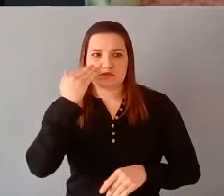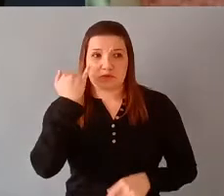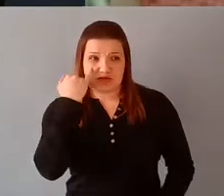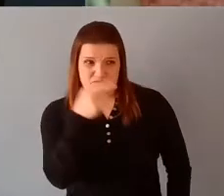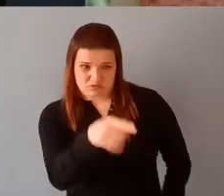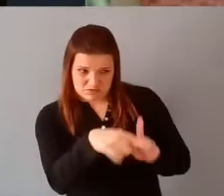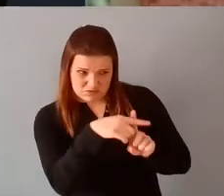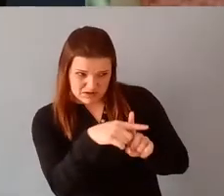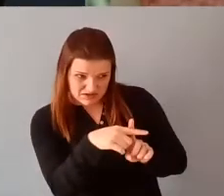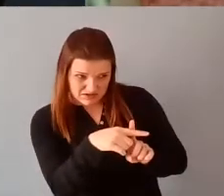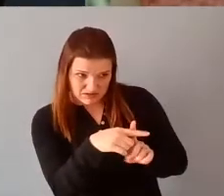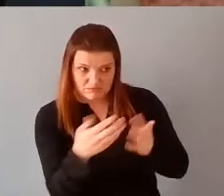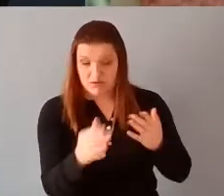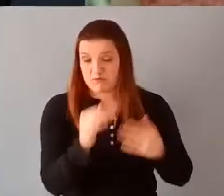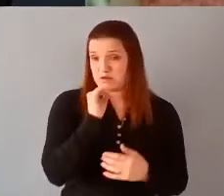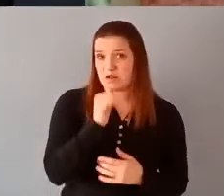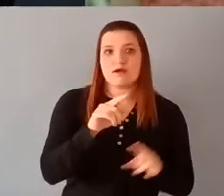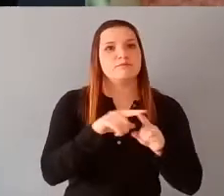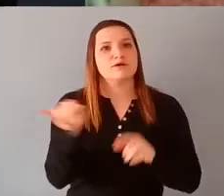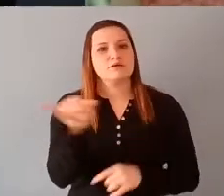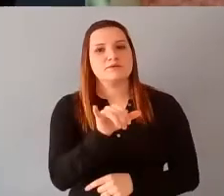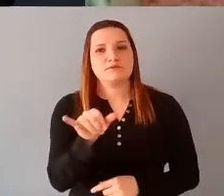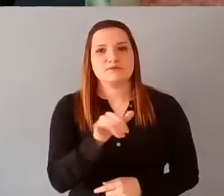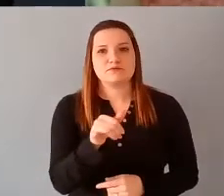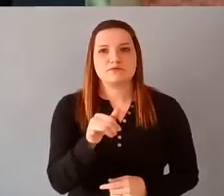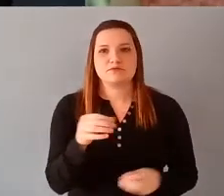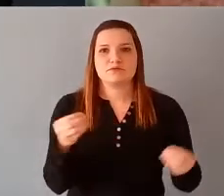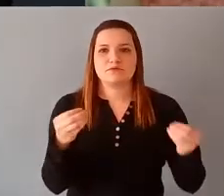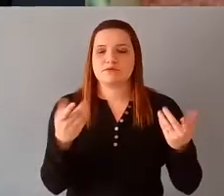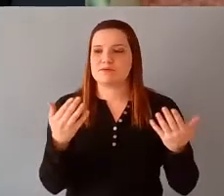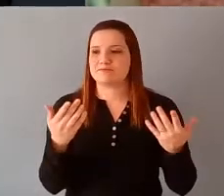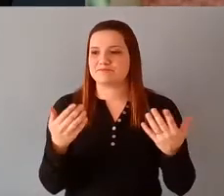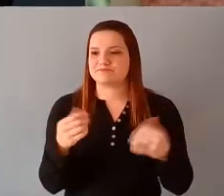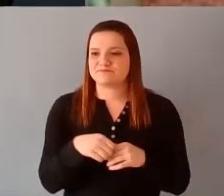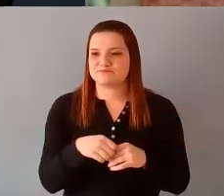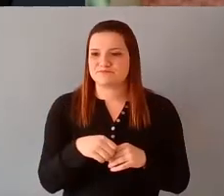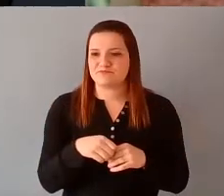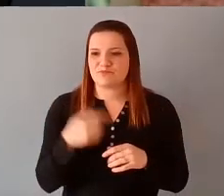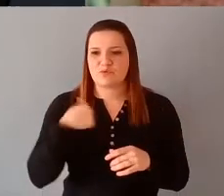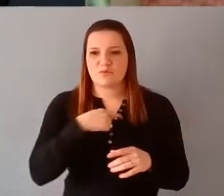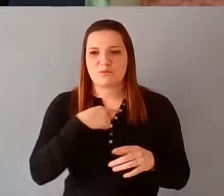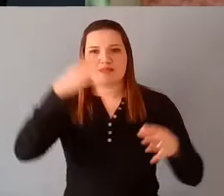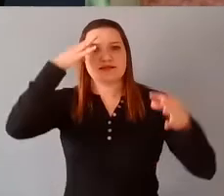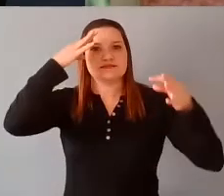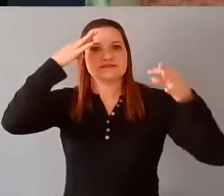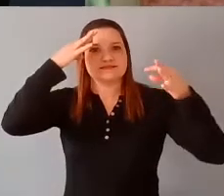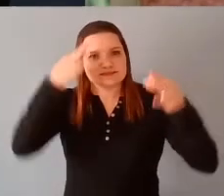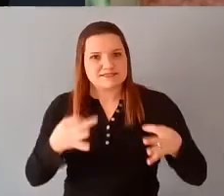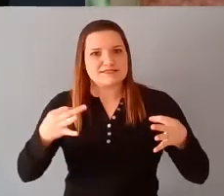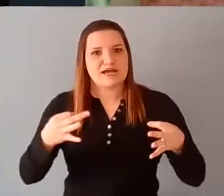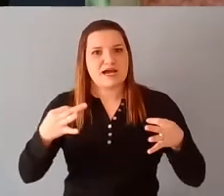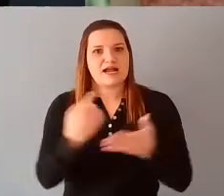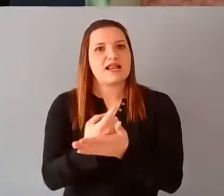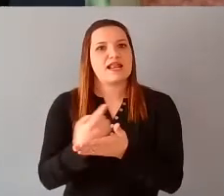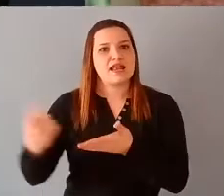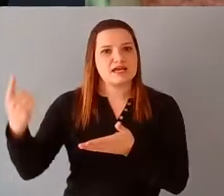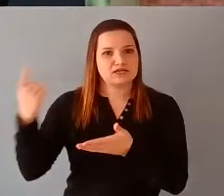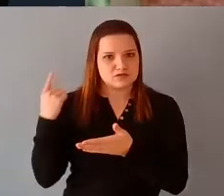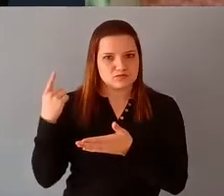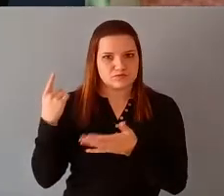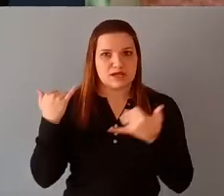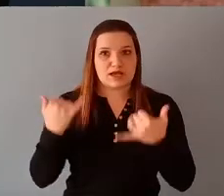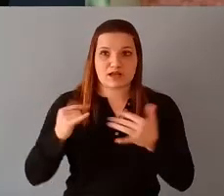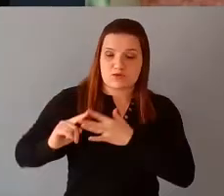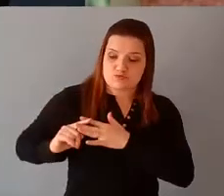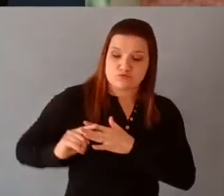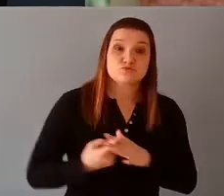or not. But then probably the most significant is we made a decision last week and have now implemented